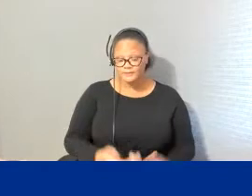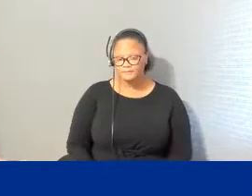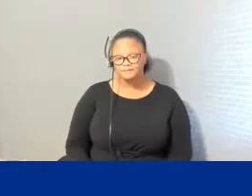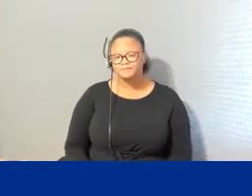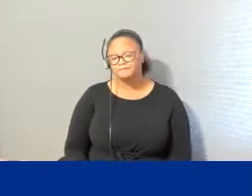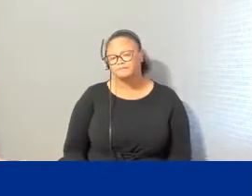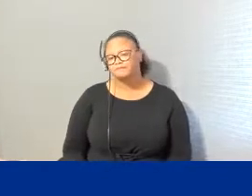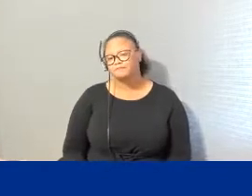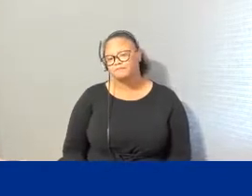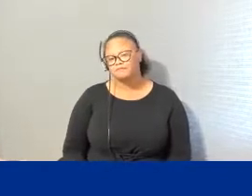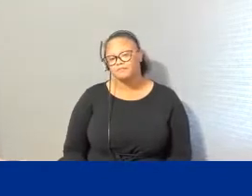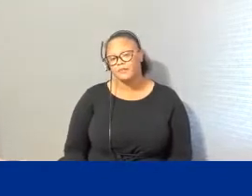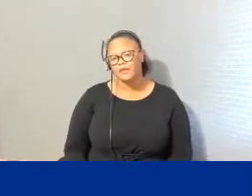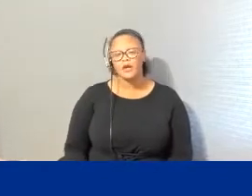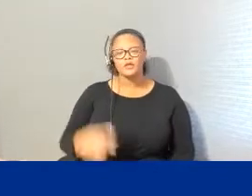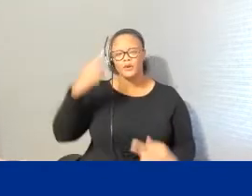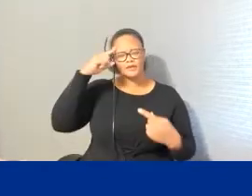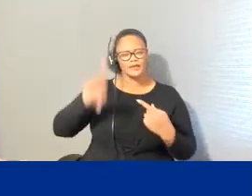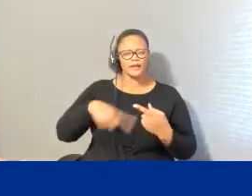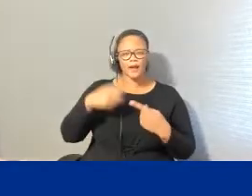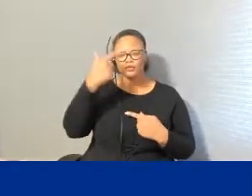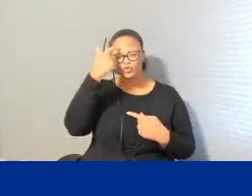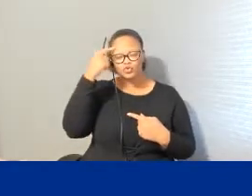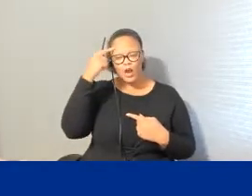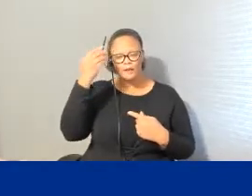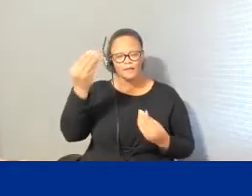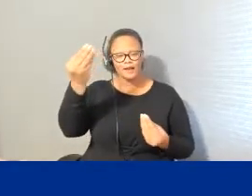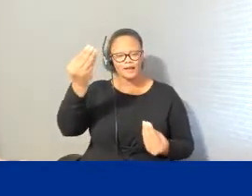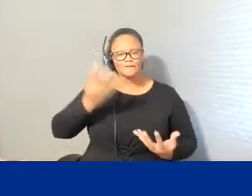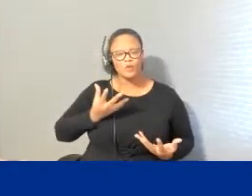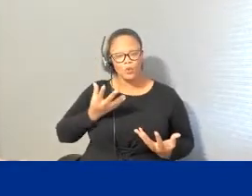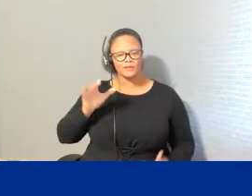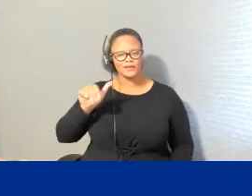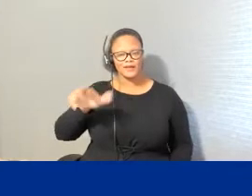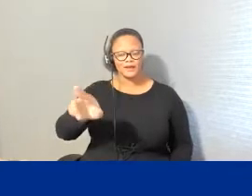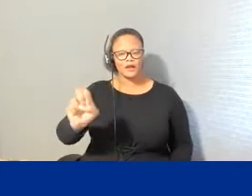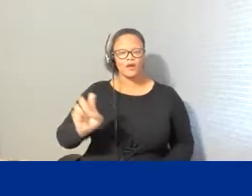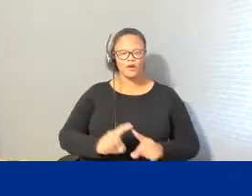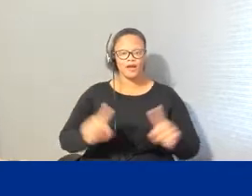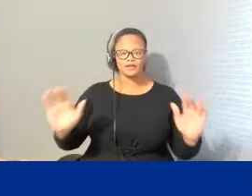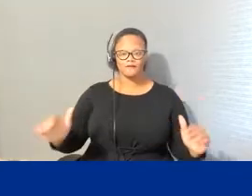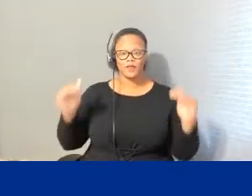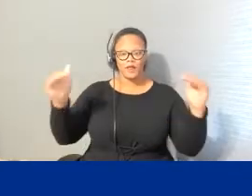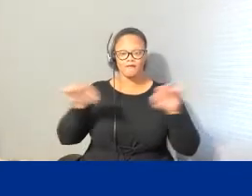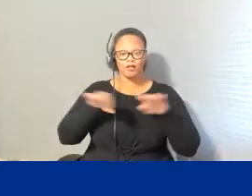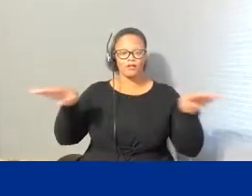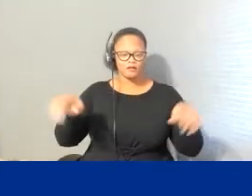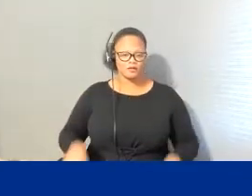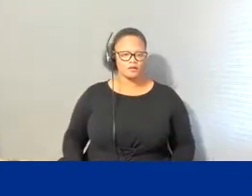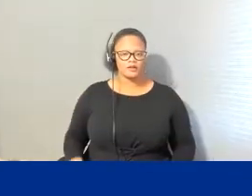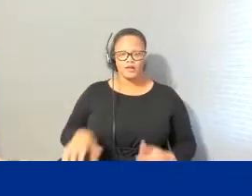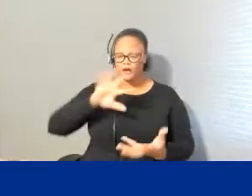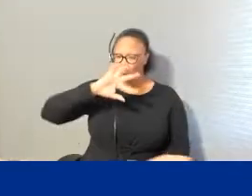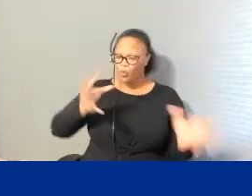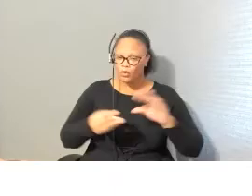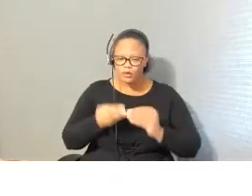thinking about trauma-informed care at a whole nother level that totally